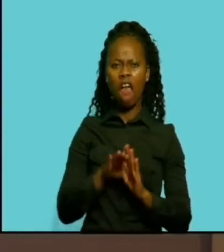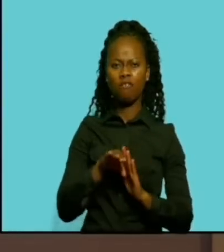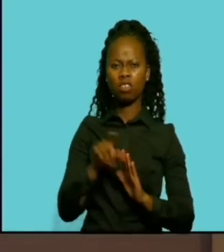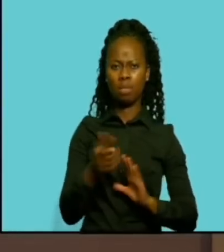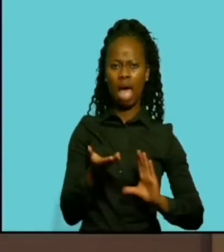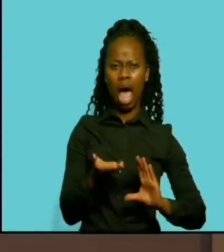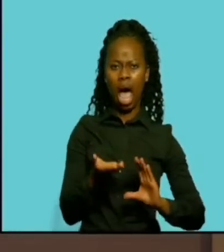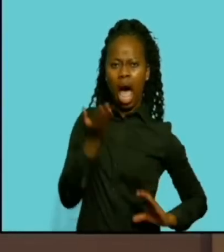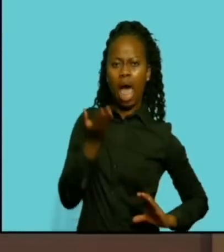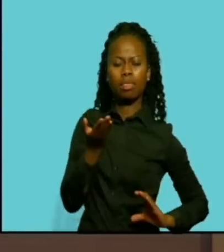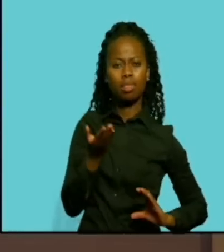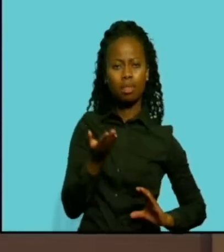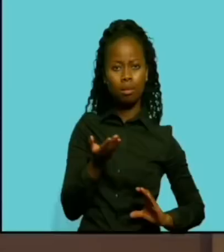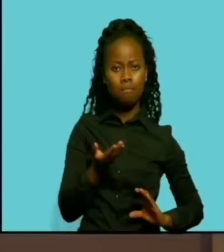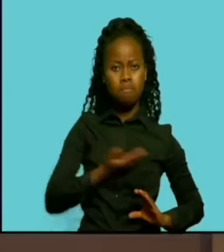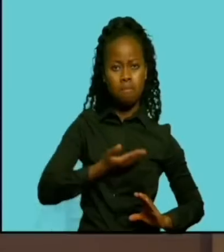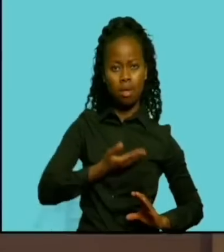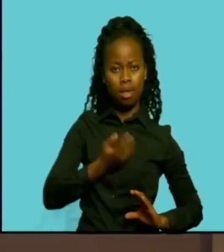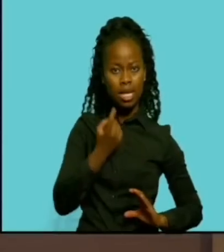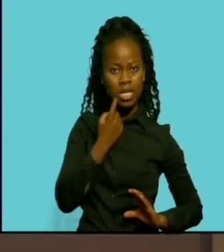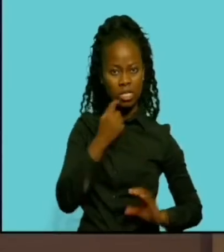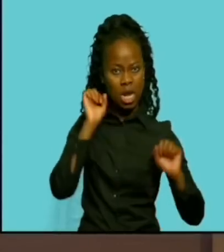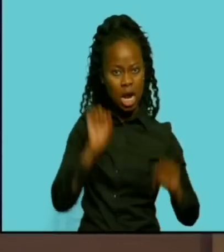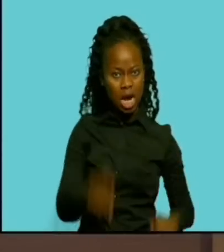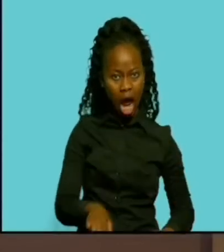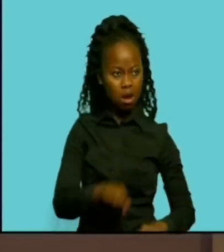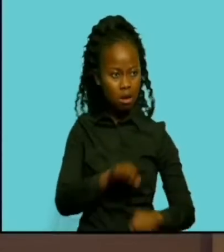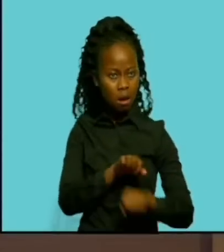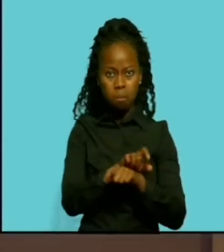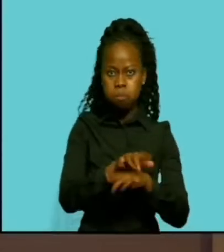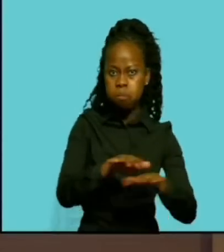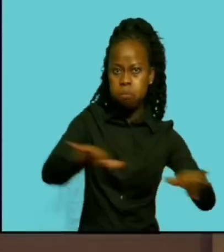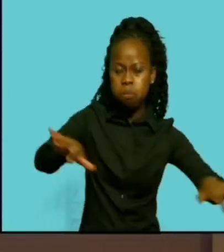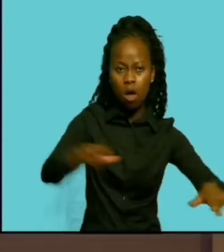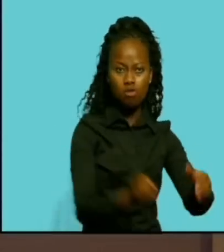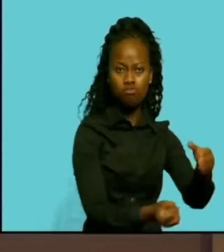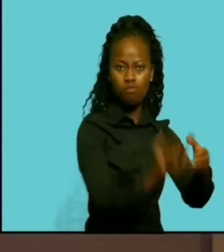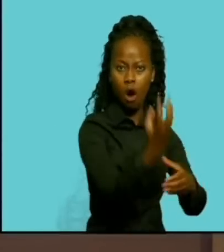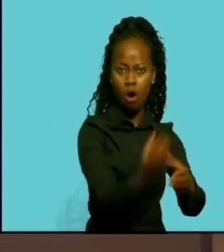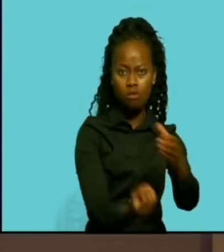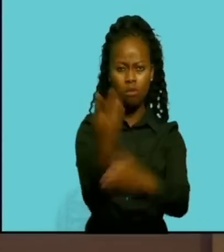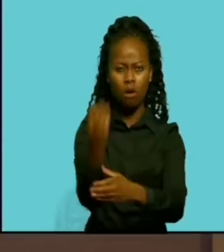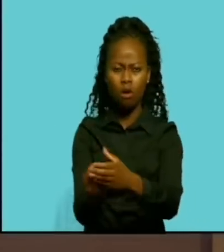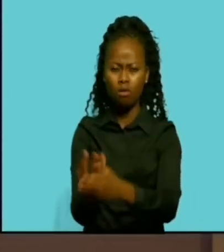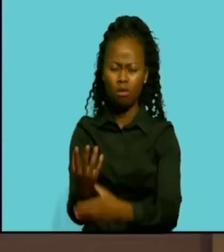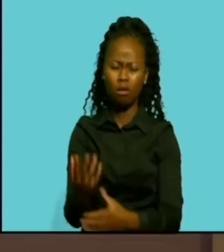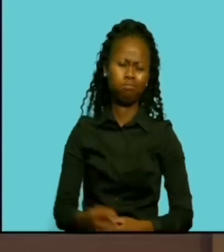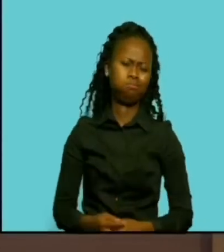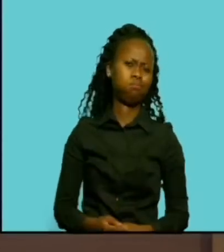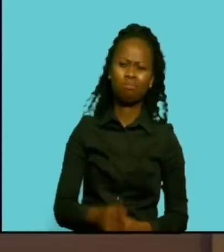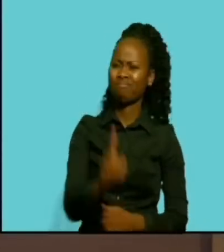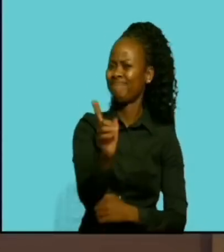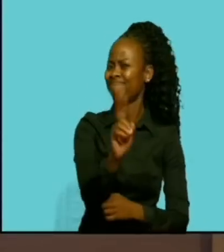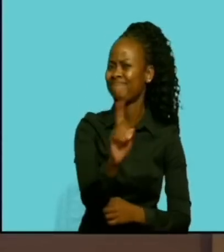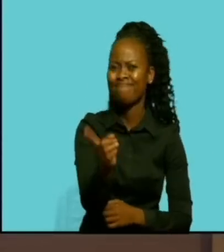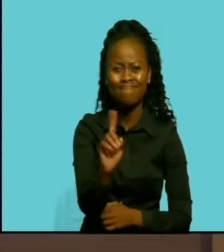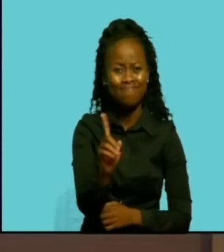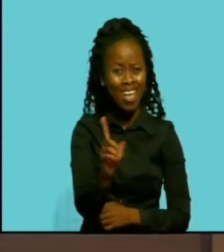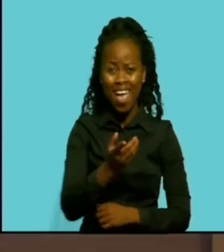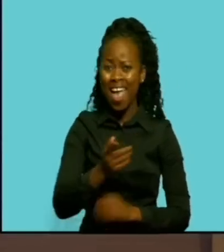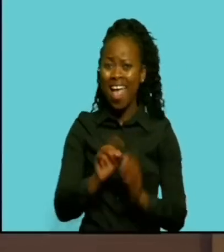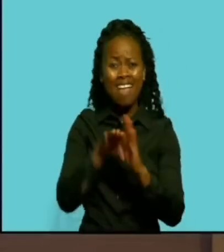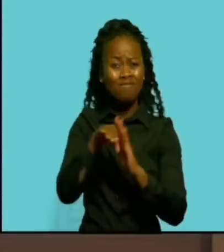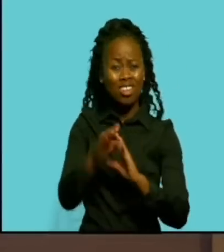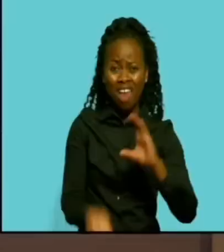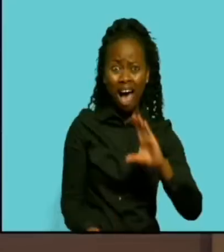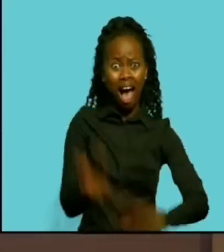more growth, there is your lesson straight away. High inflation does not lead to higher